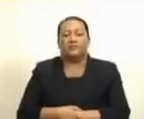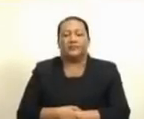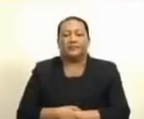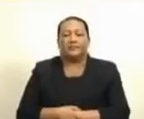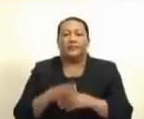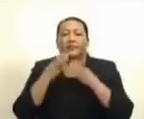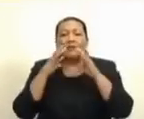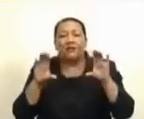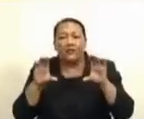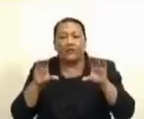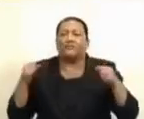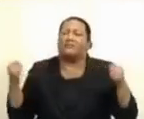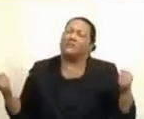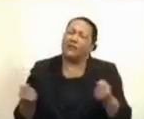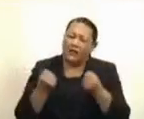that many